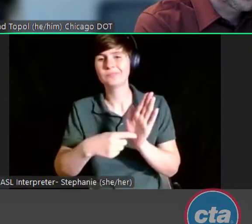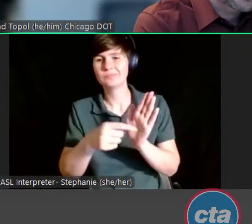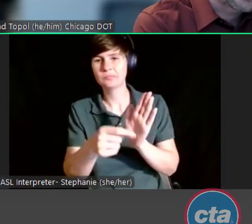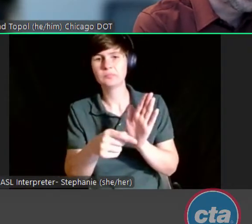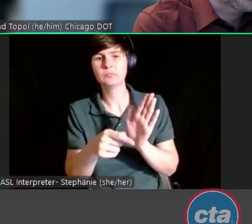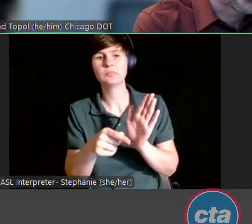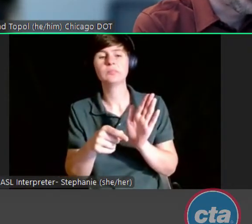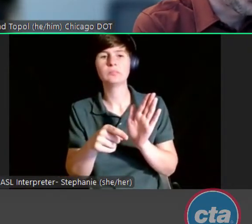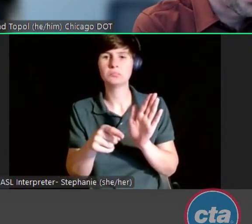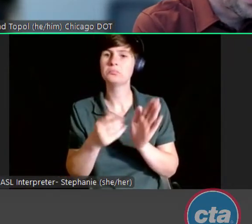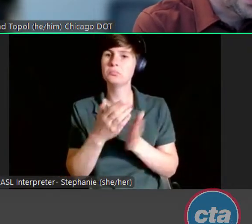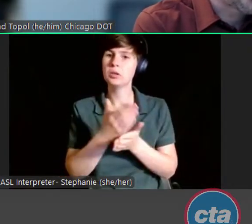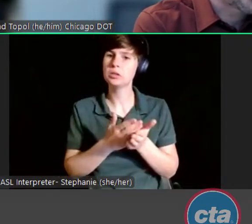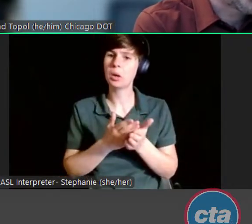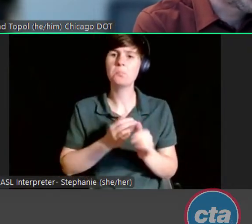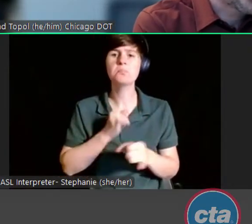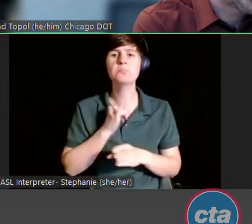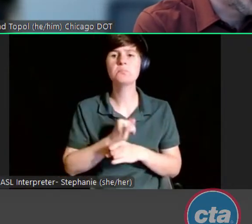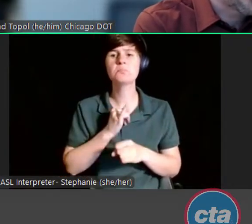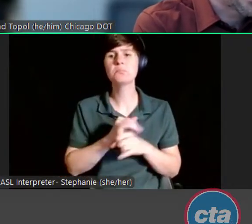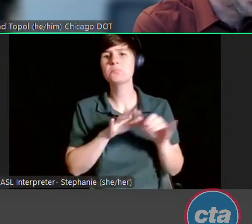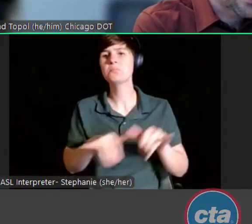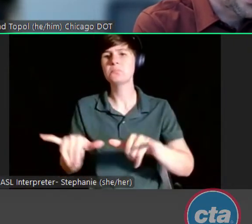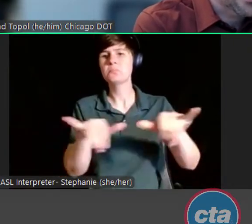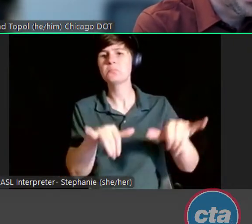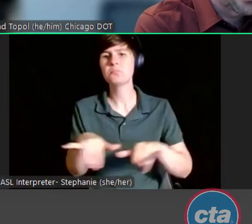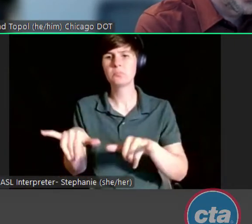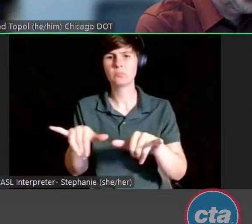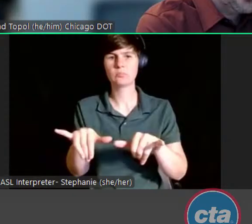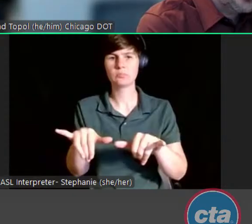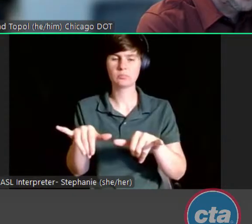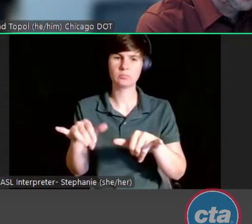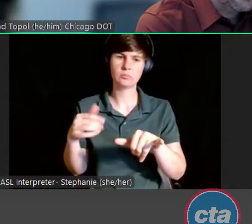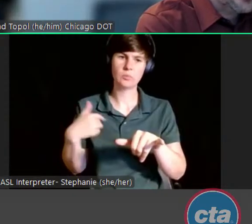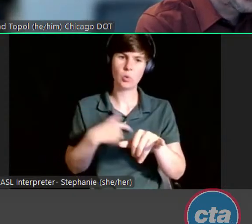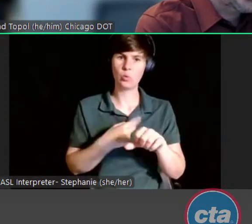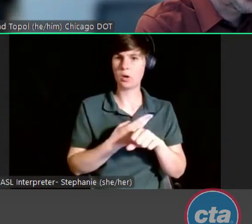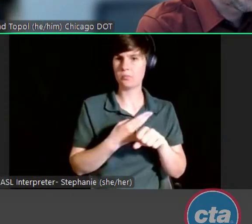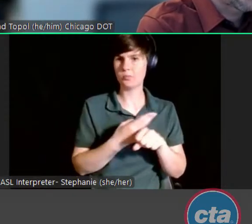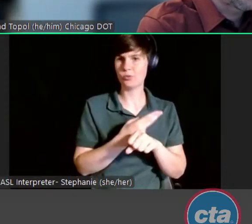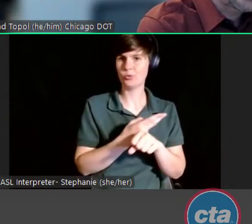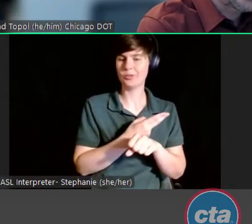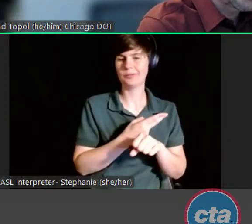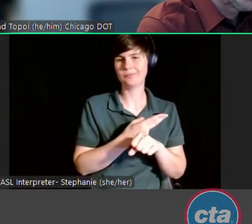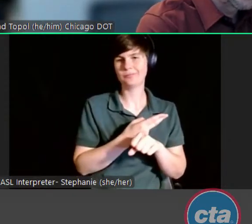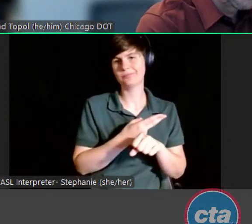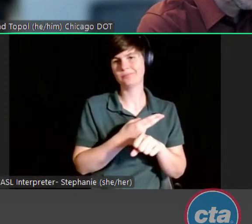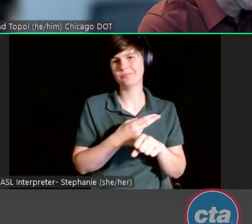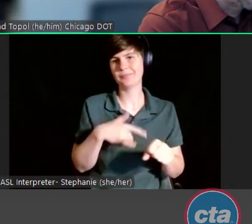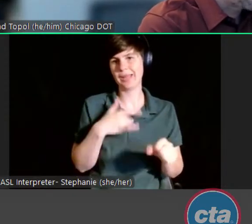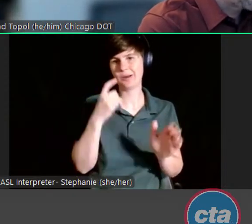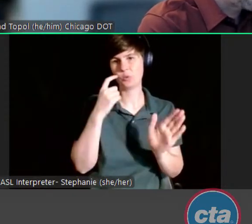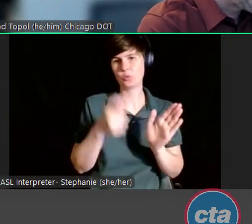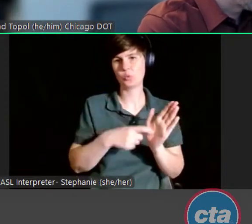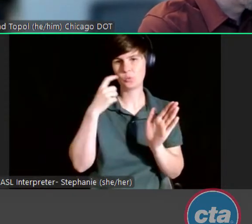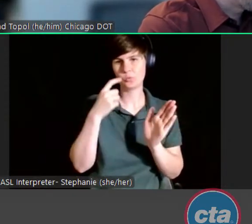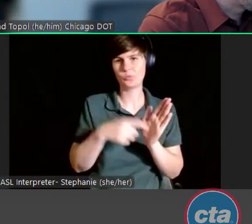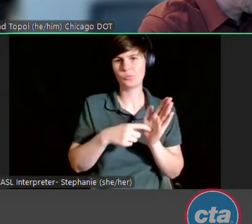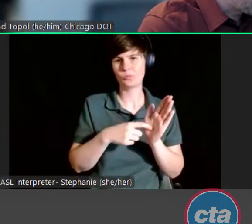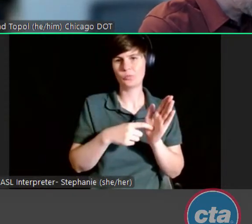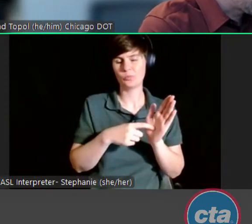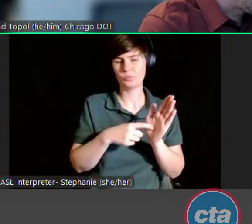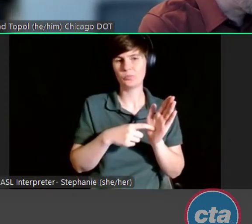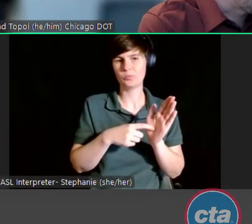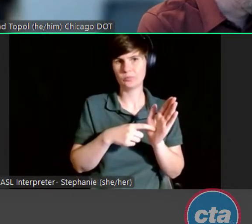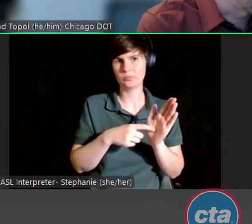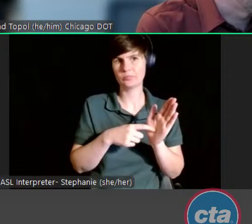starting to use in the city here, where we're offsetting a tactile directional indicator 12 to 24 inches from a raised bike